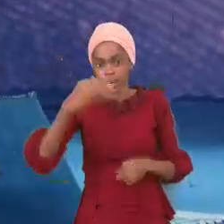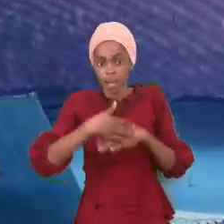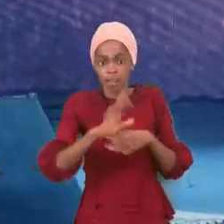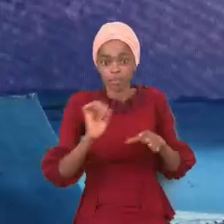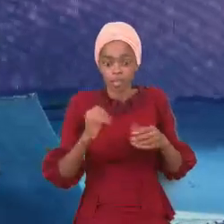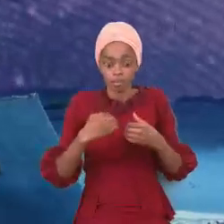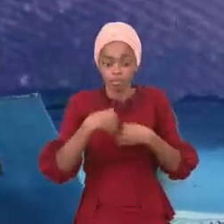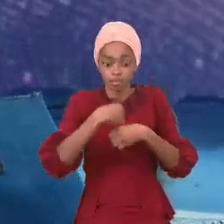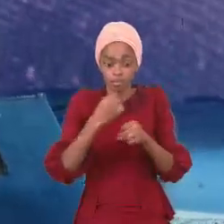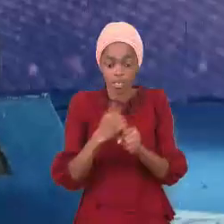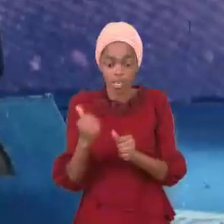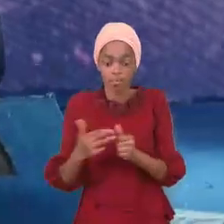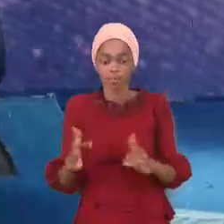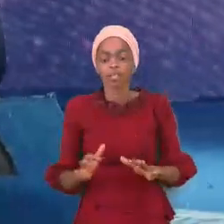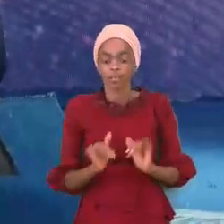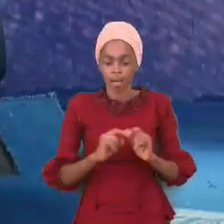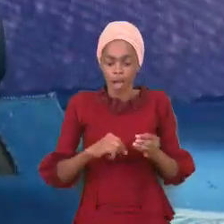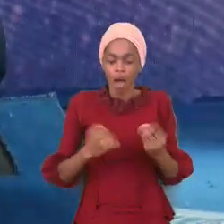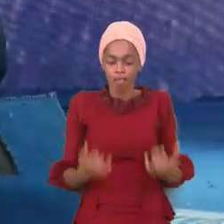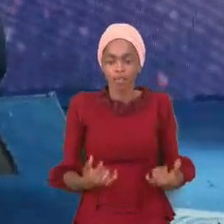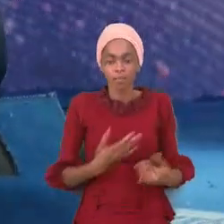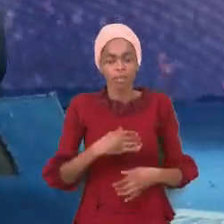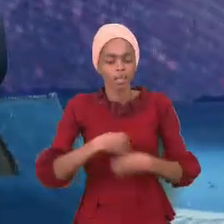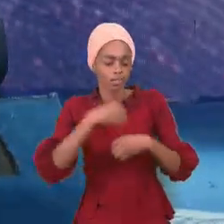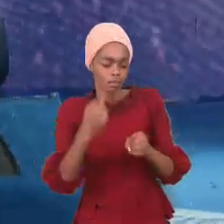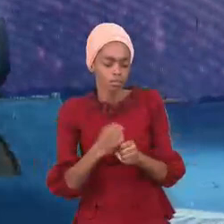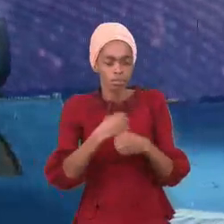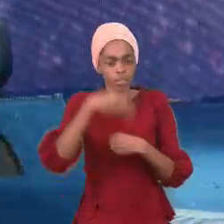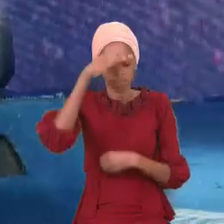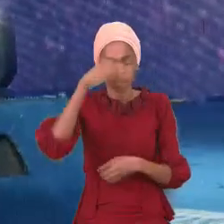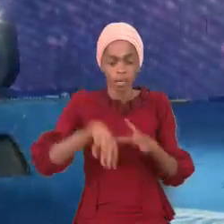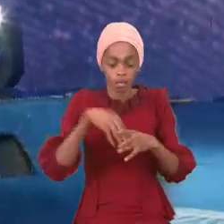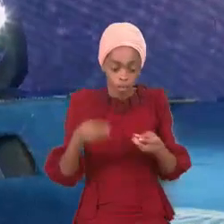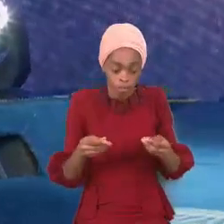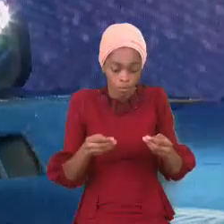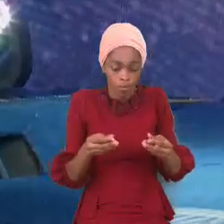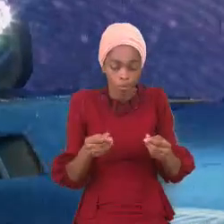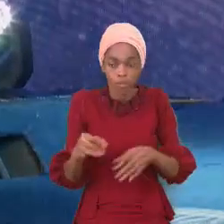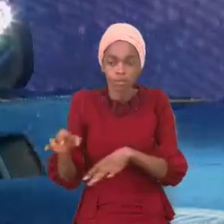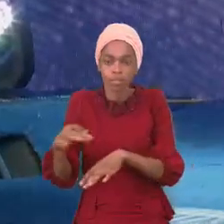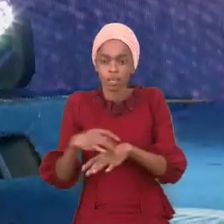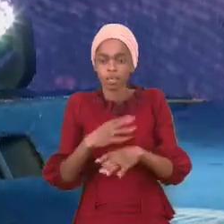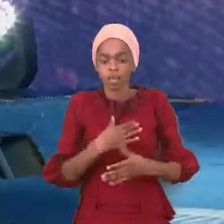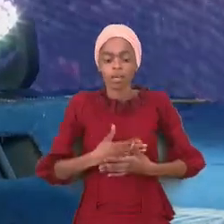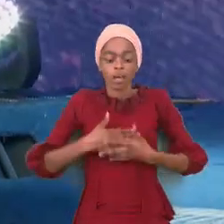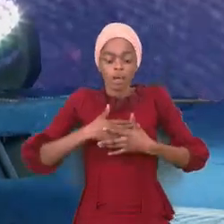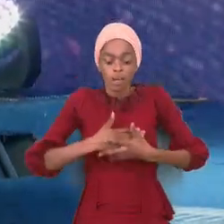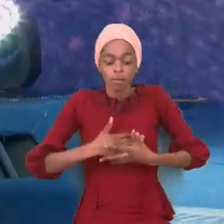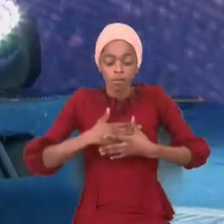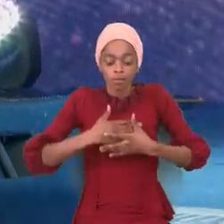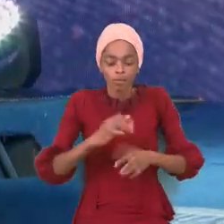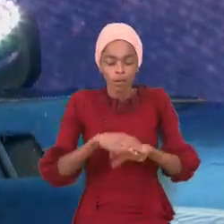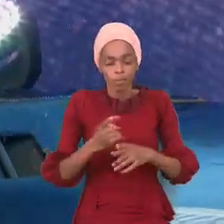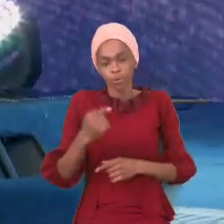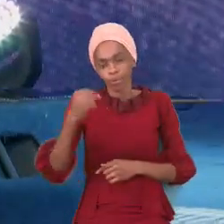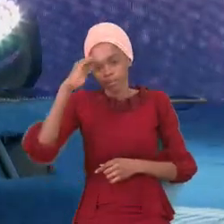everything available, and he formed man out of the dust of the earth, and he breathed unto man his